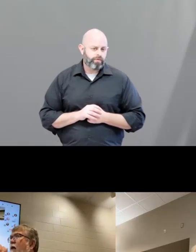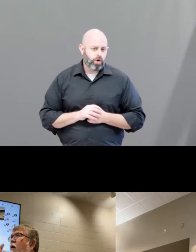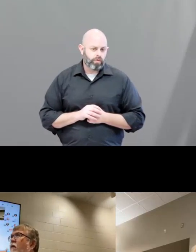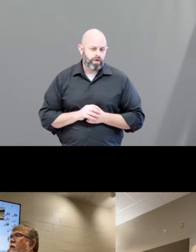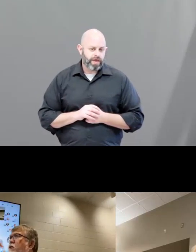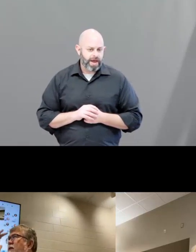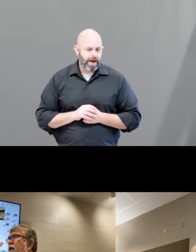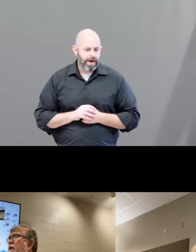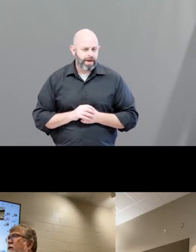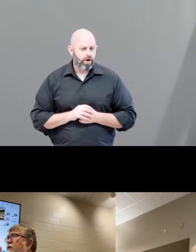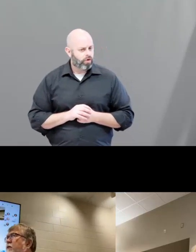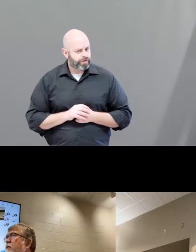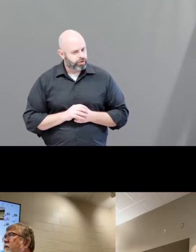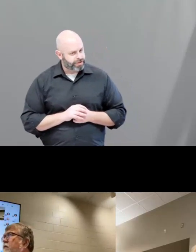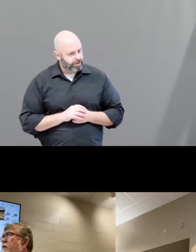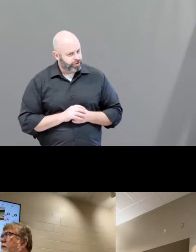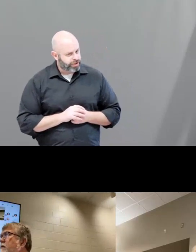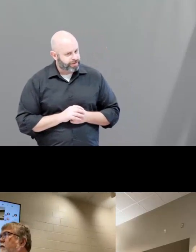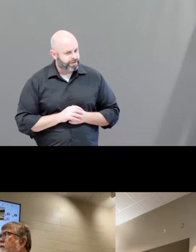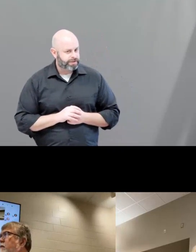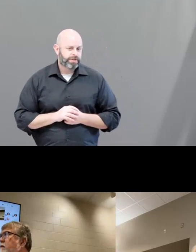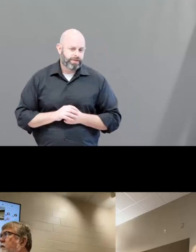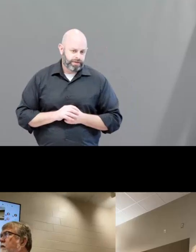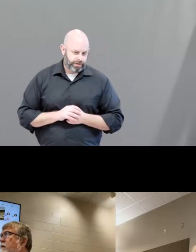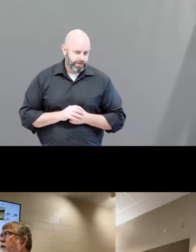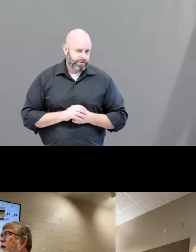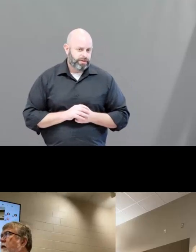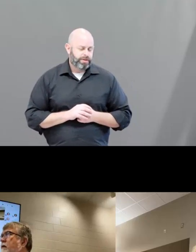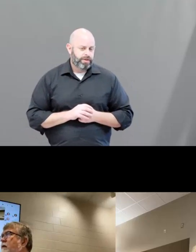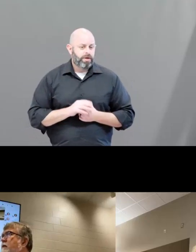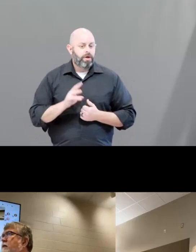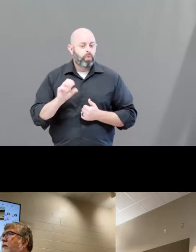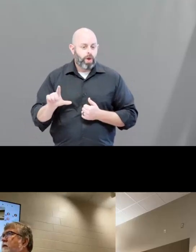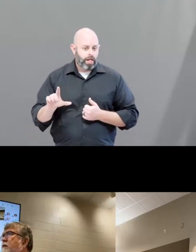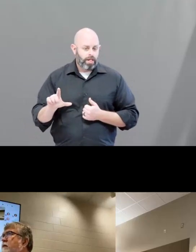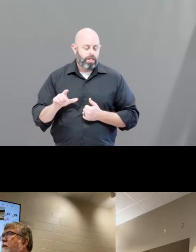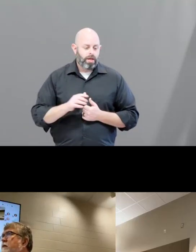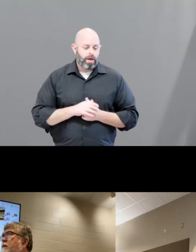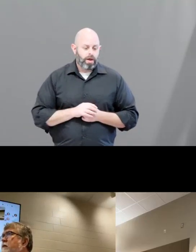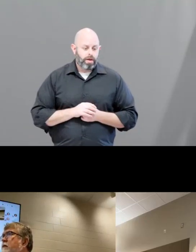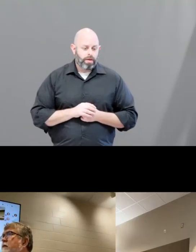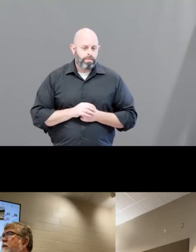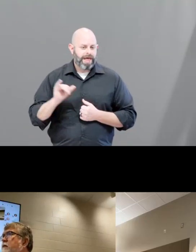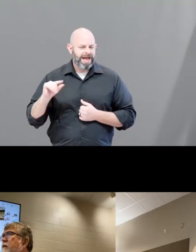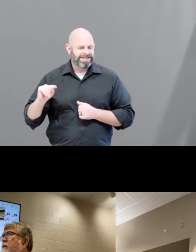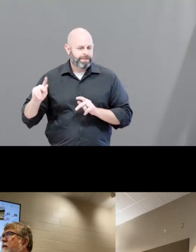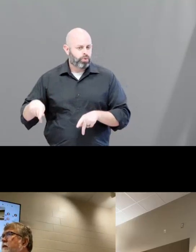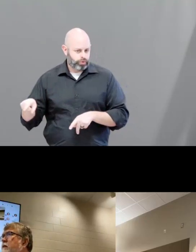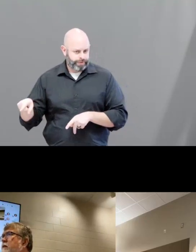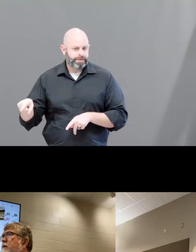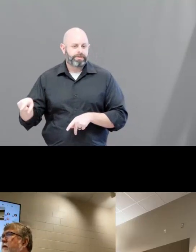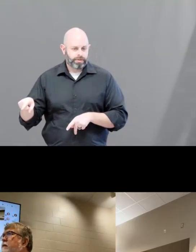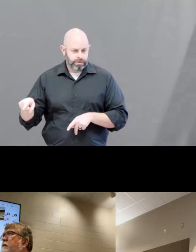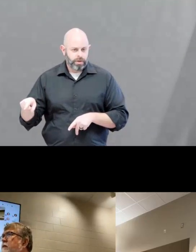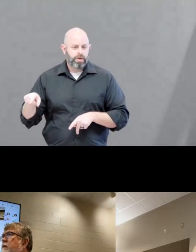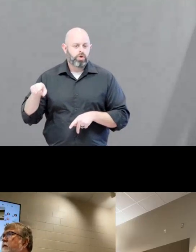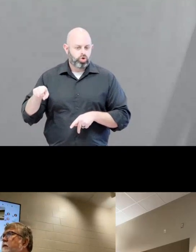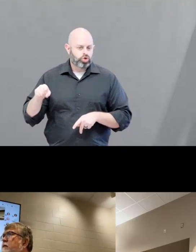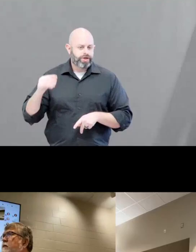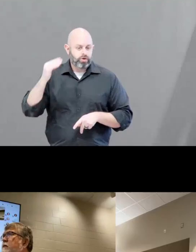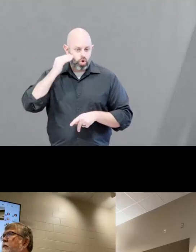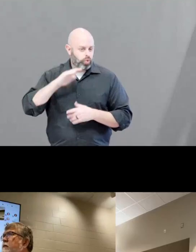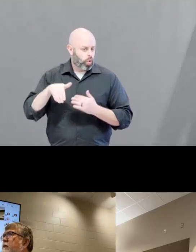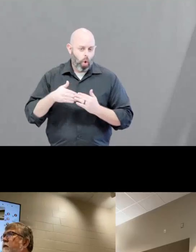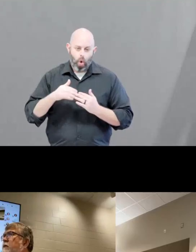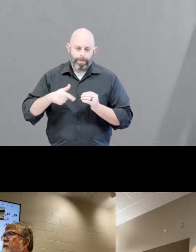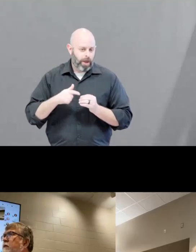they're also involved with AI, artificial intelligence? Well, the IT person, she knows